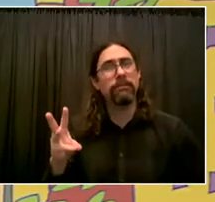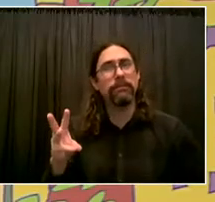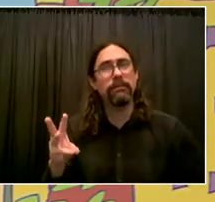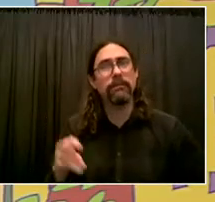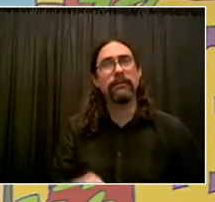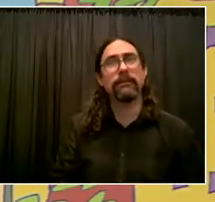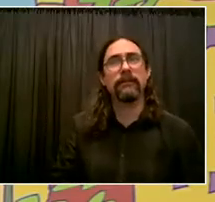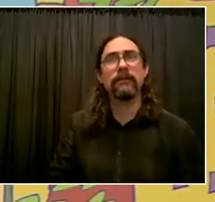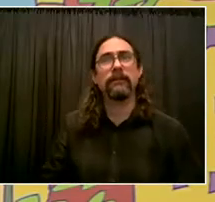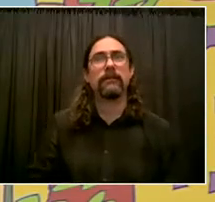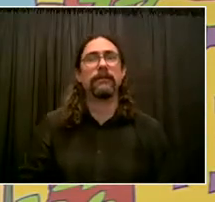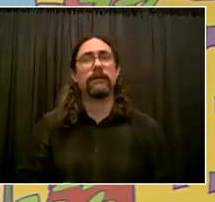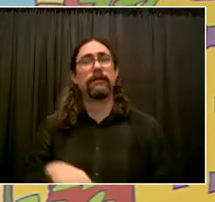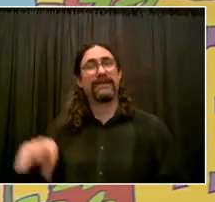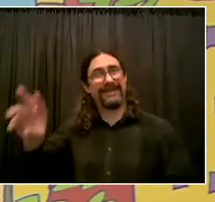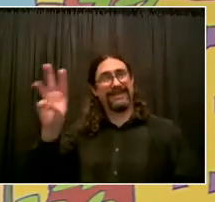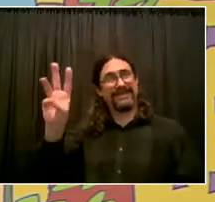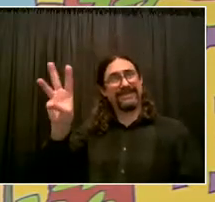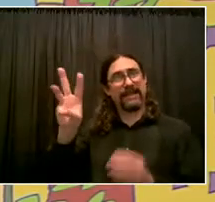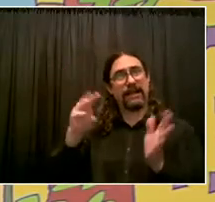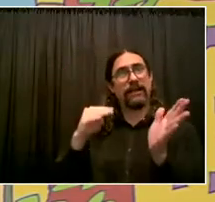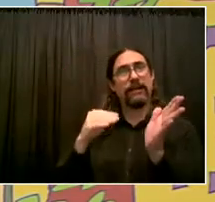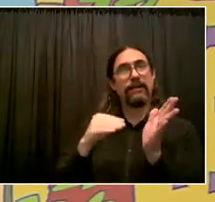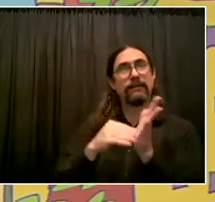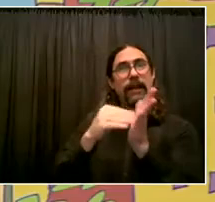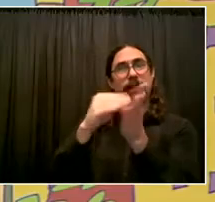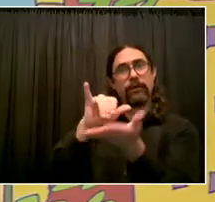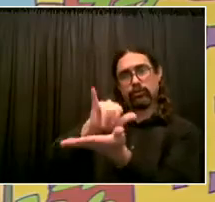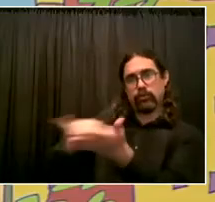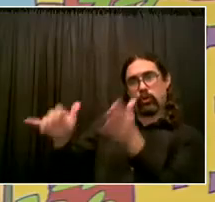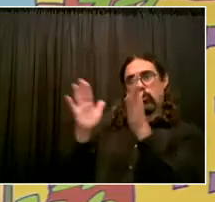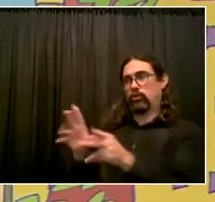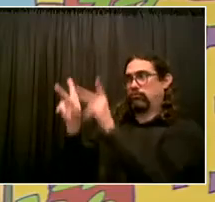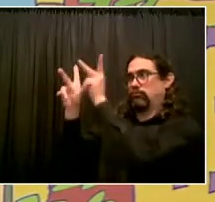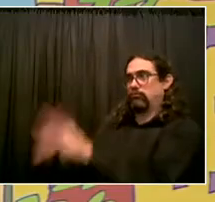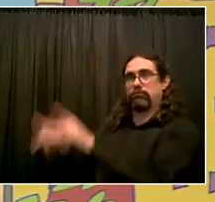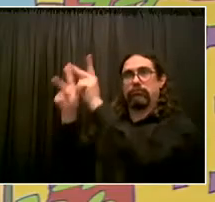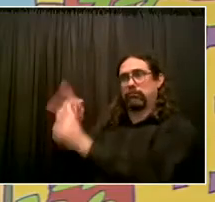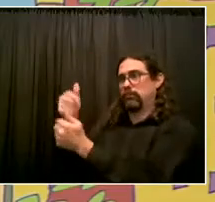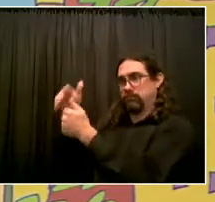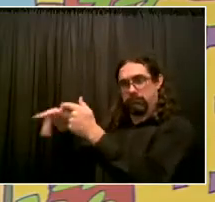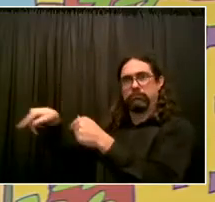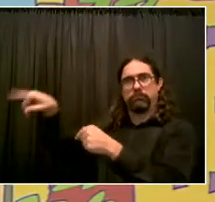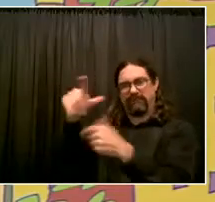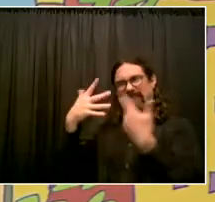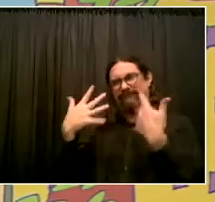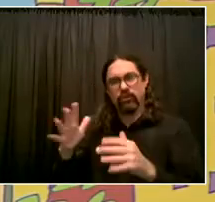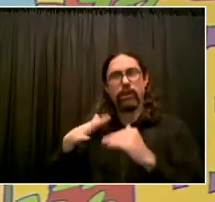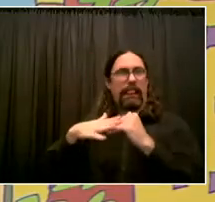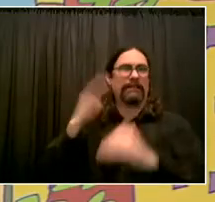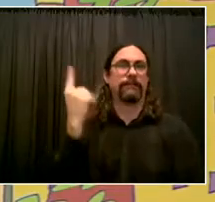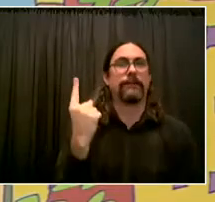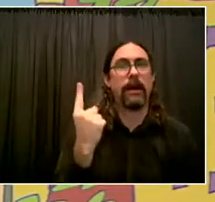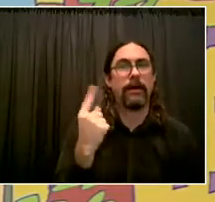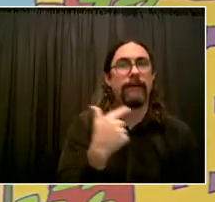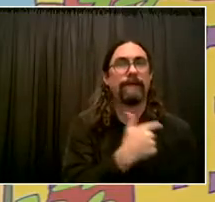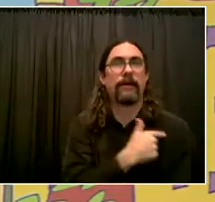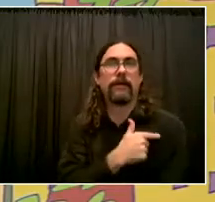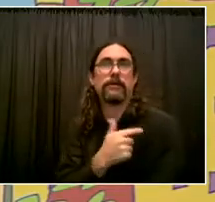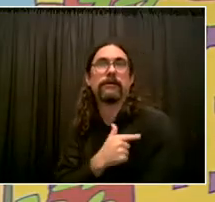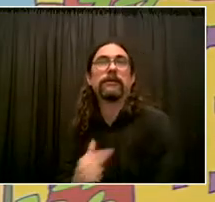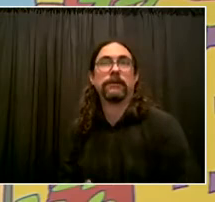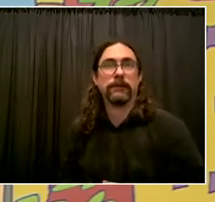really looking forward to next month with our youngest kids getting vaccinated, but there's still adults who need that vaccination. We're going to be there for